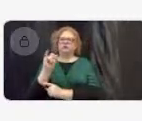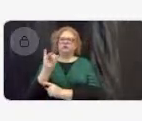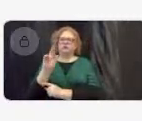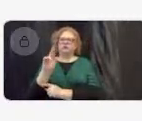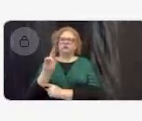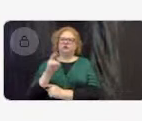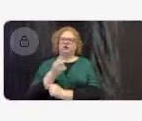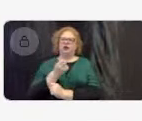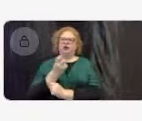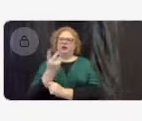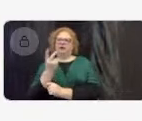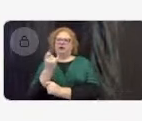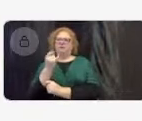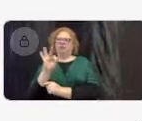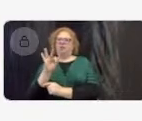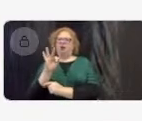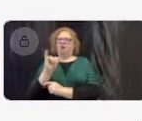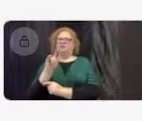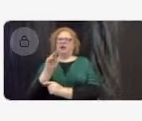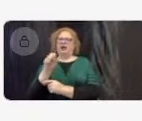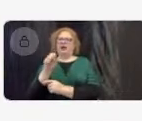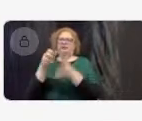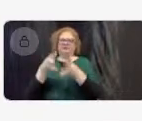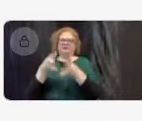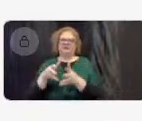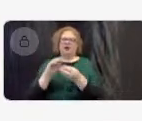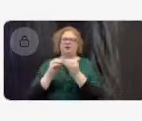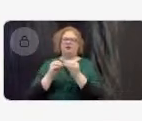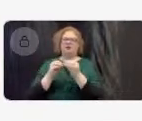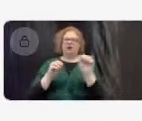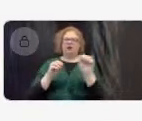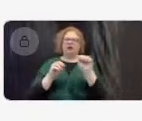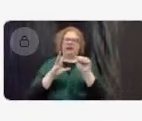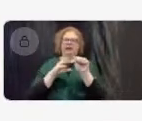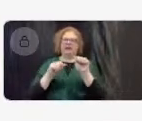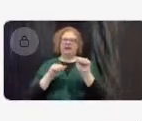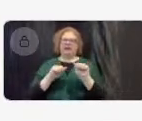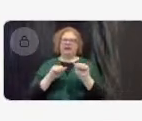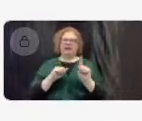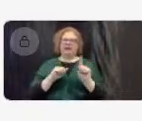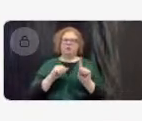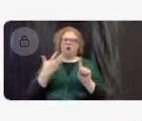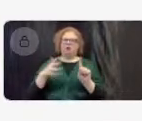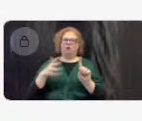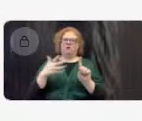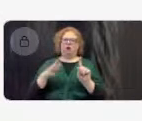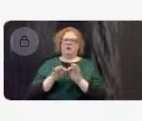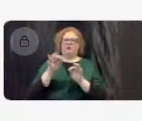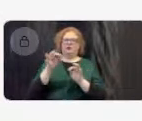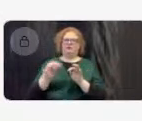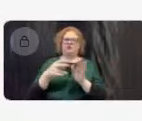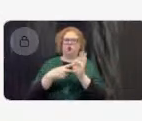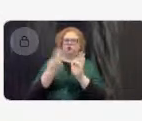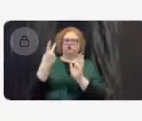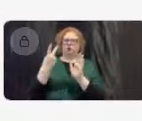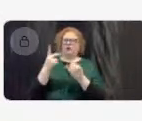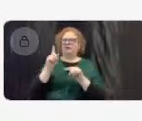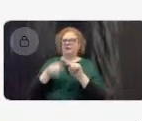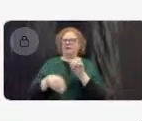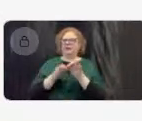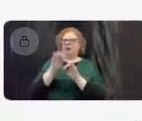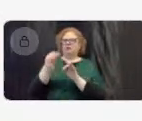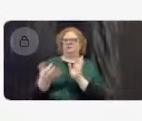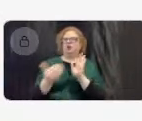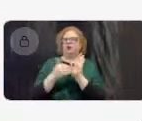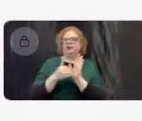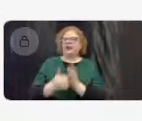still left on our regular agenda, items A and A1 have been deferred twice. They cannot be deferred again. Thank